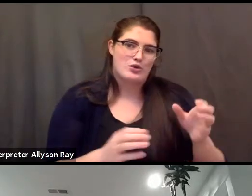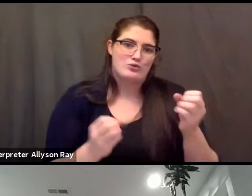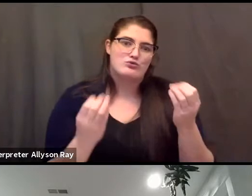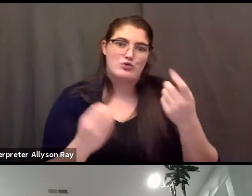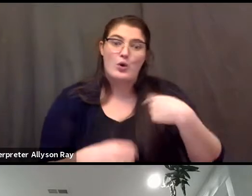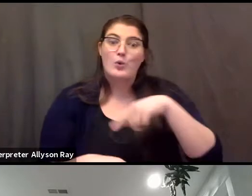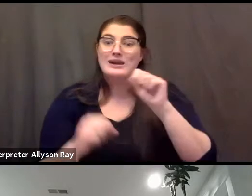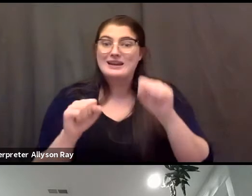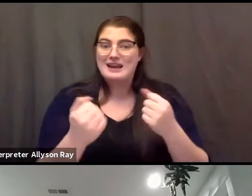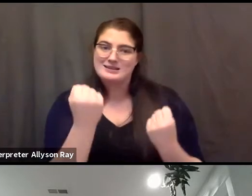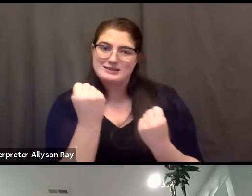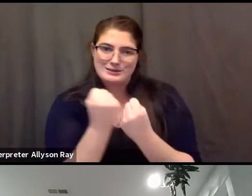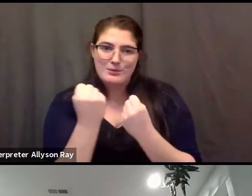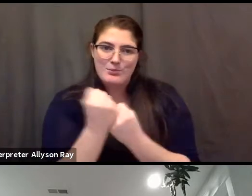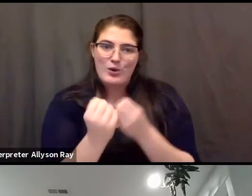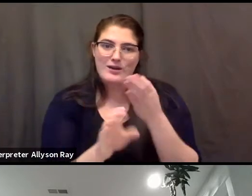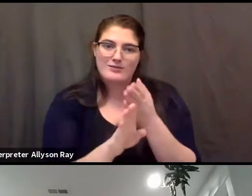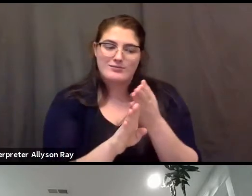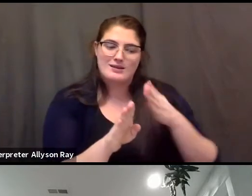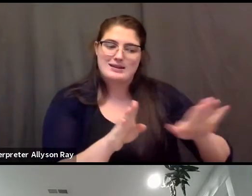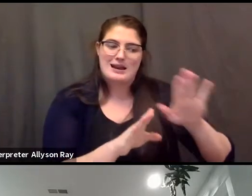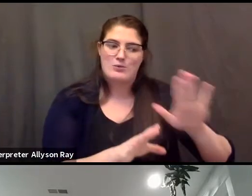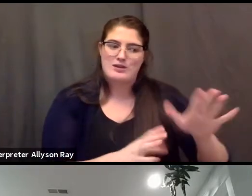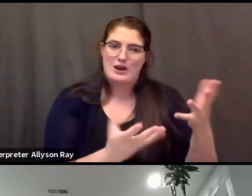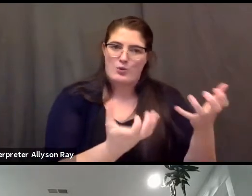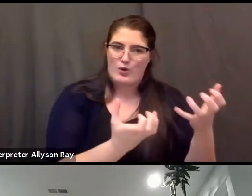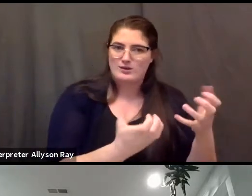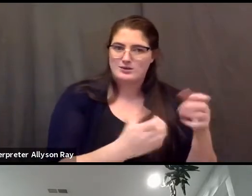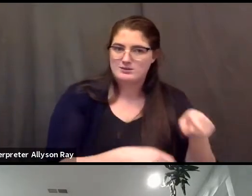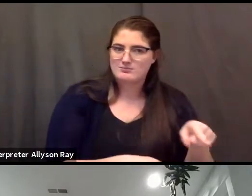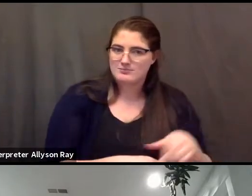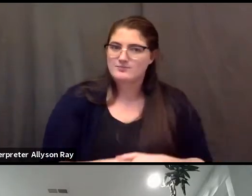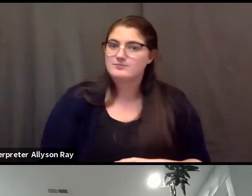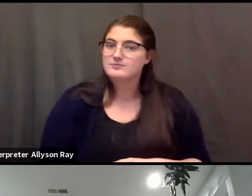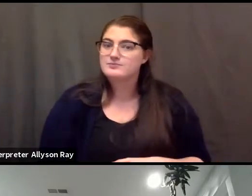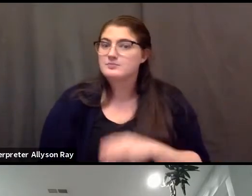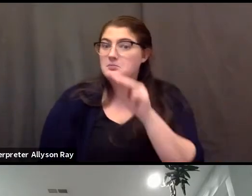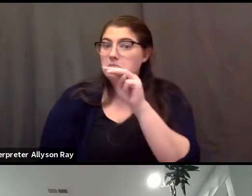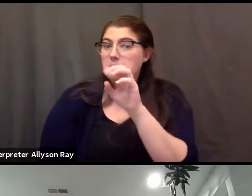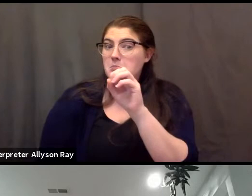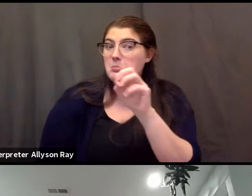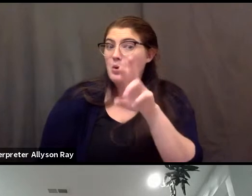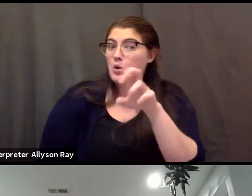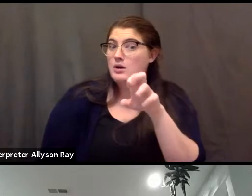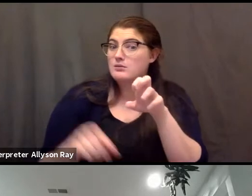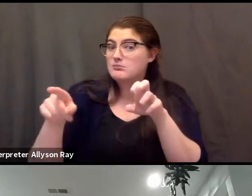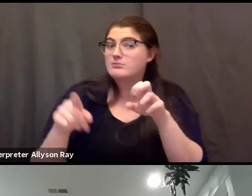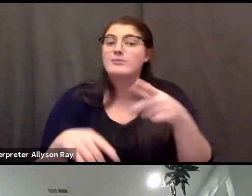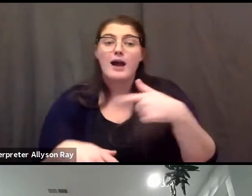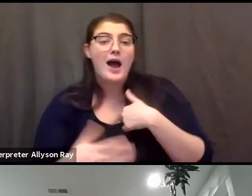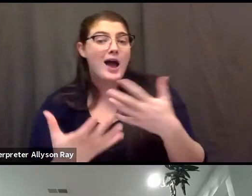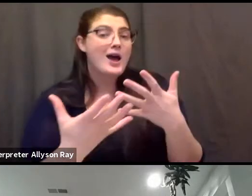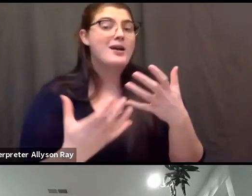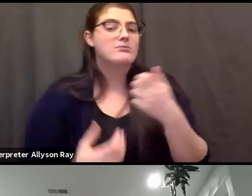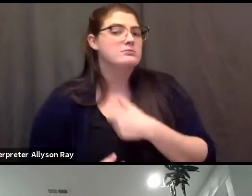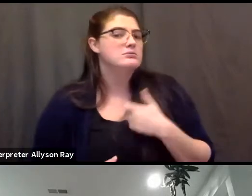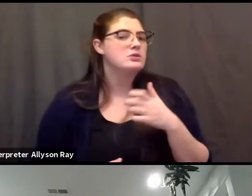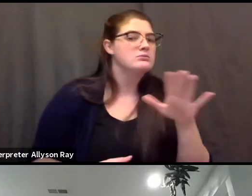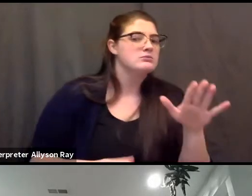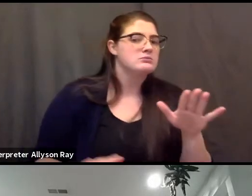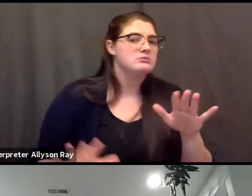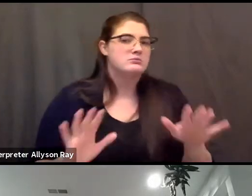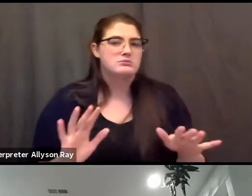support the neighbor, what the neighbor wants. Commissioner Moore? So I wanted to say, I'm sorry, go